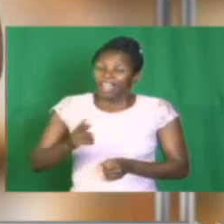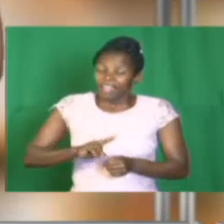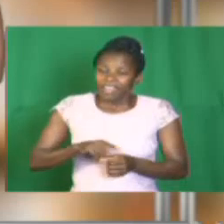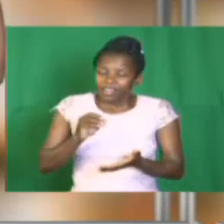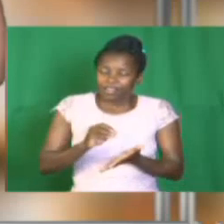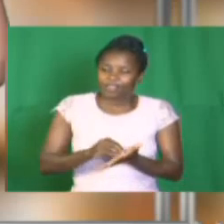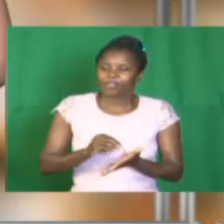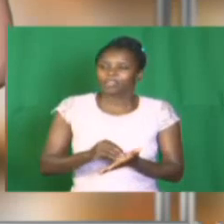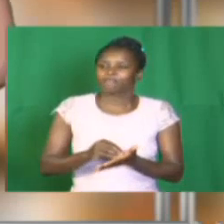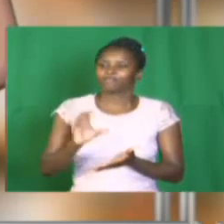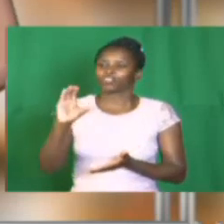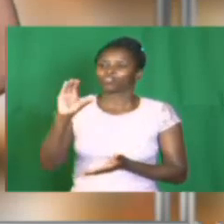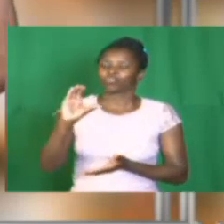Yemaswati,